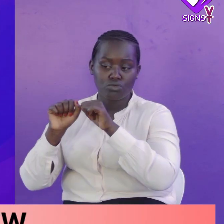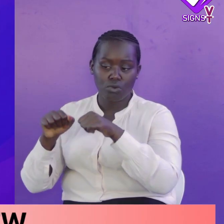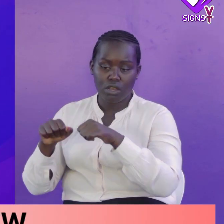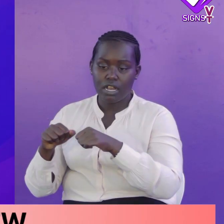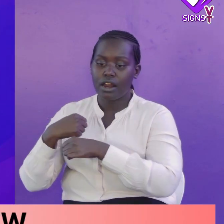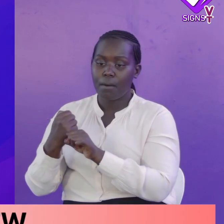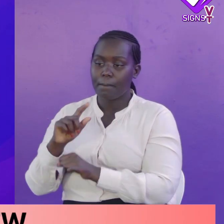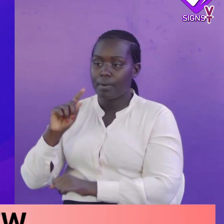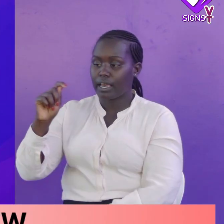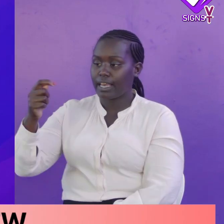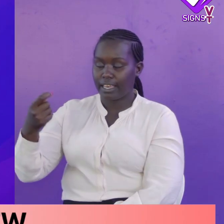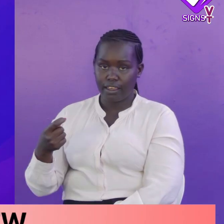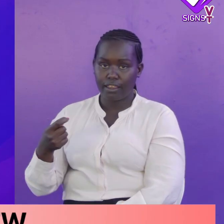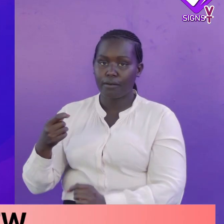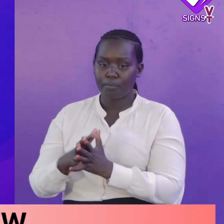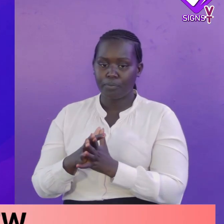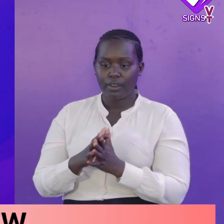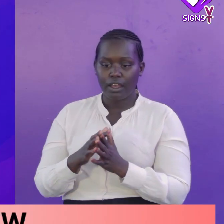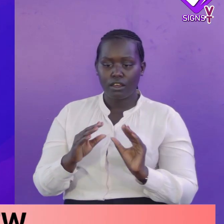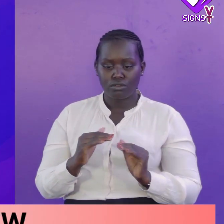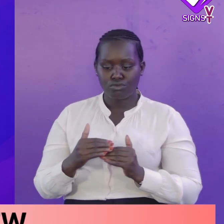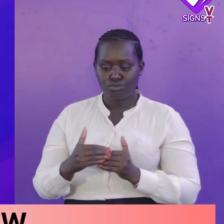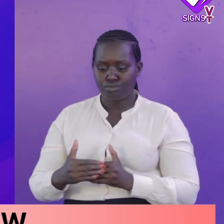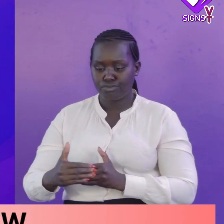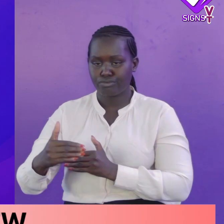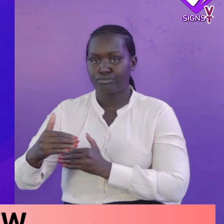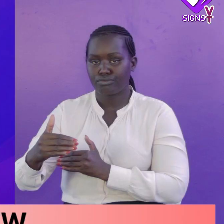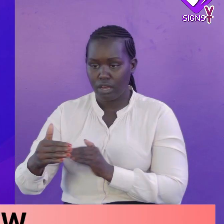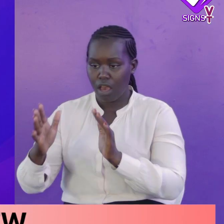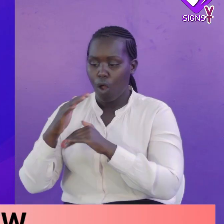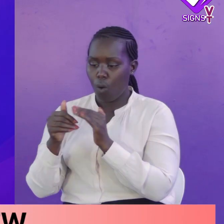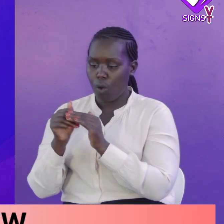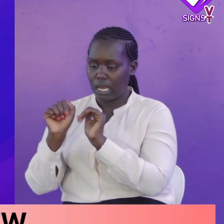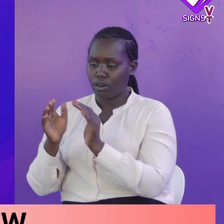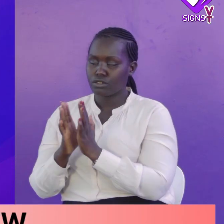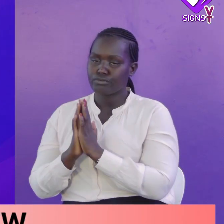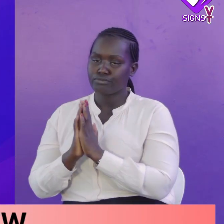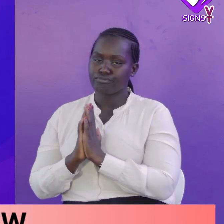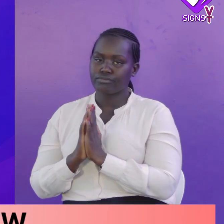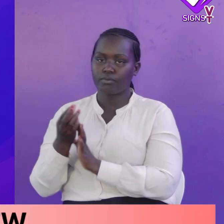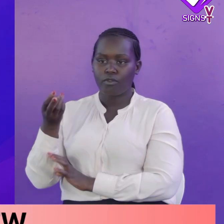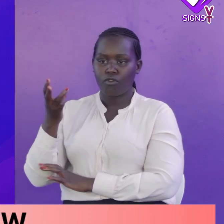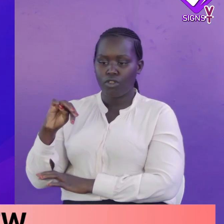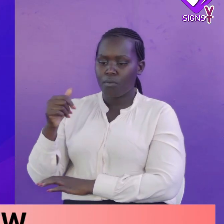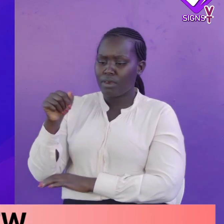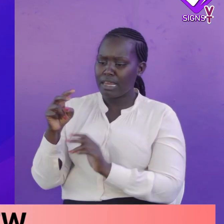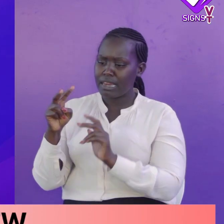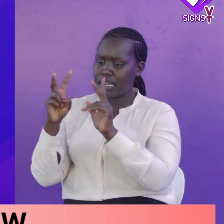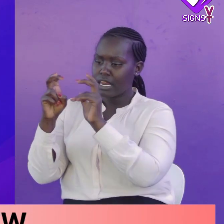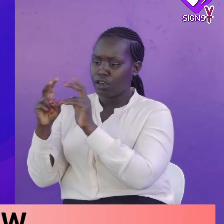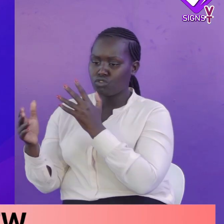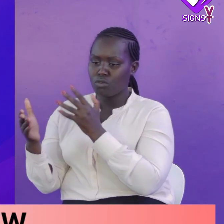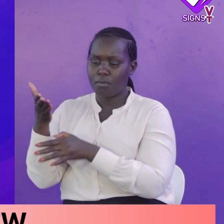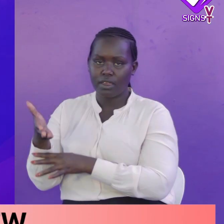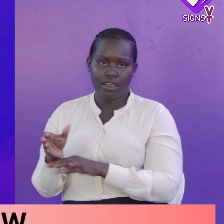make Kenya go places. So all I do is pray for them so that any issue may not